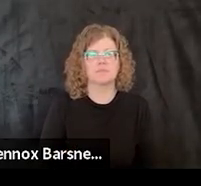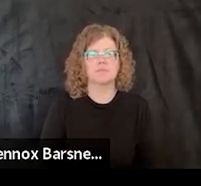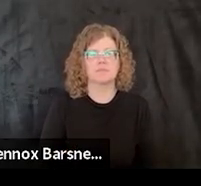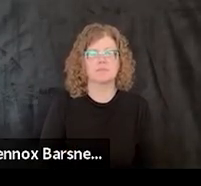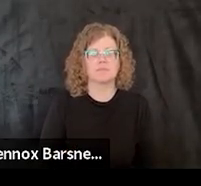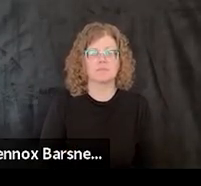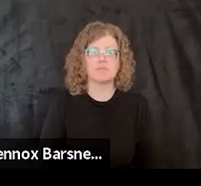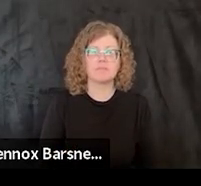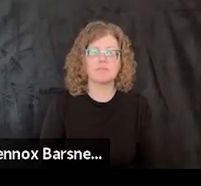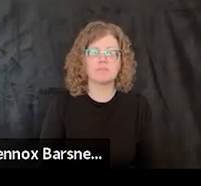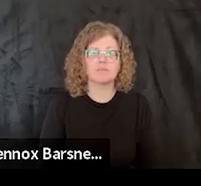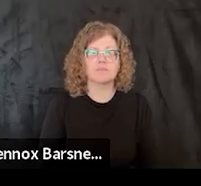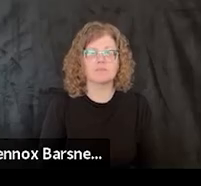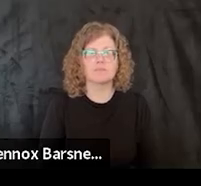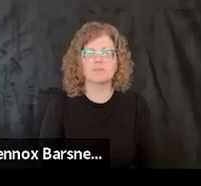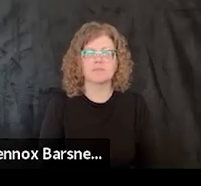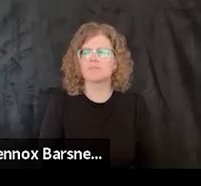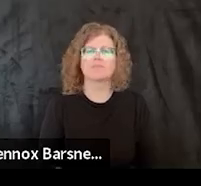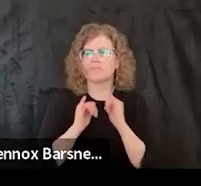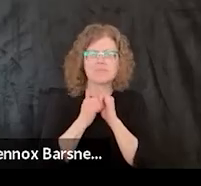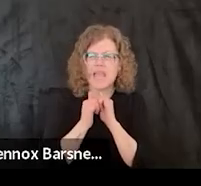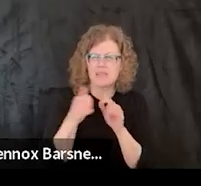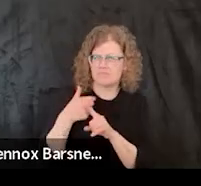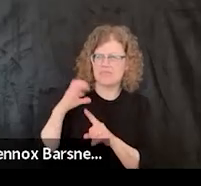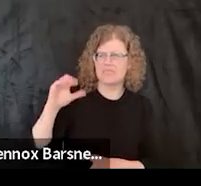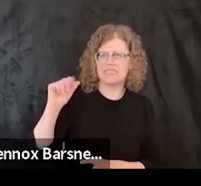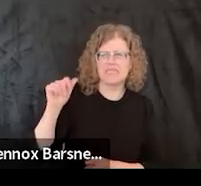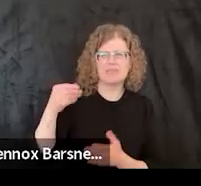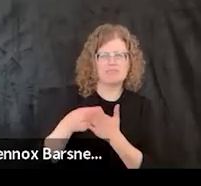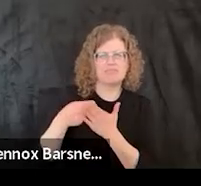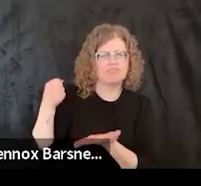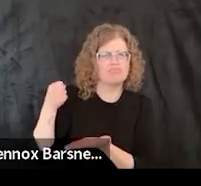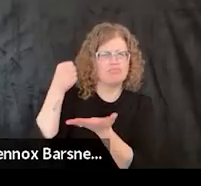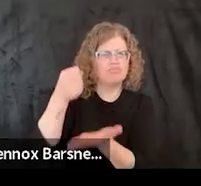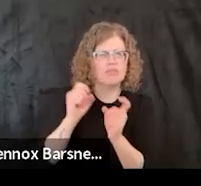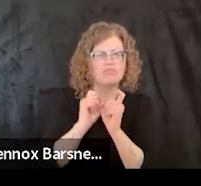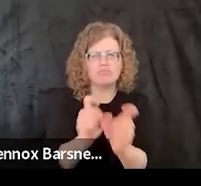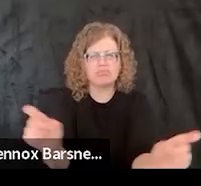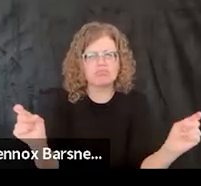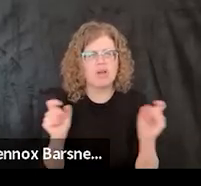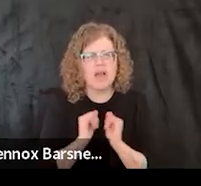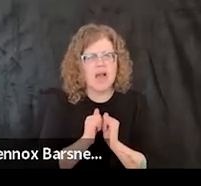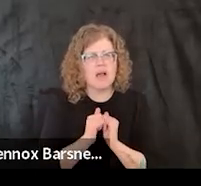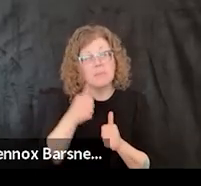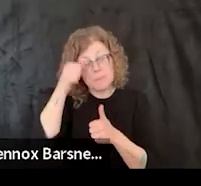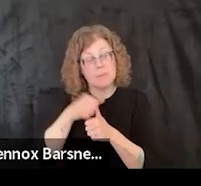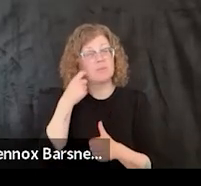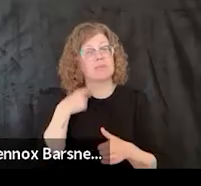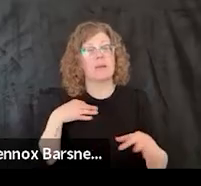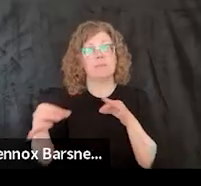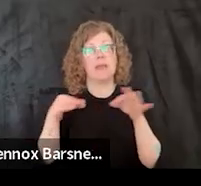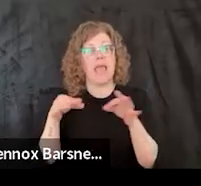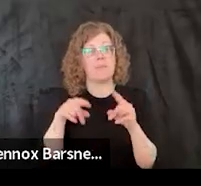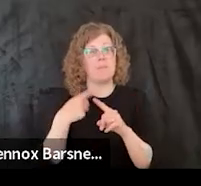How are grants awarded? The total pool of funding available for the program this year is $3.1 million.